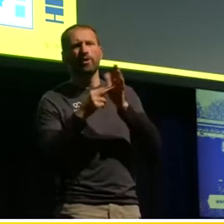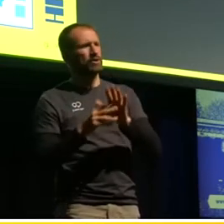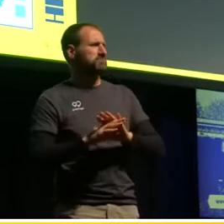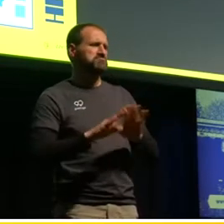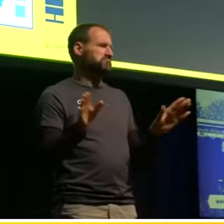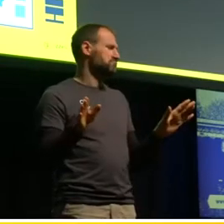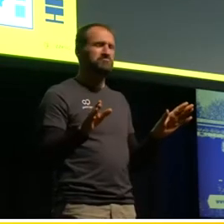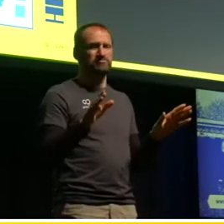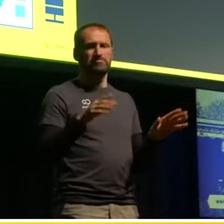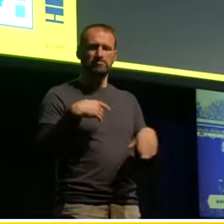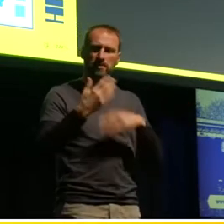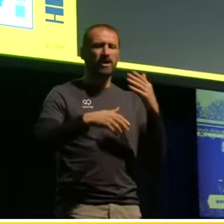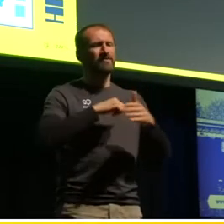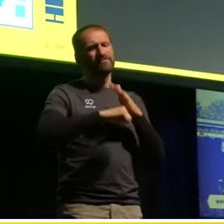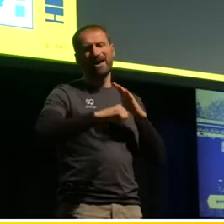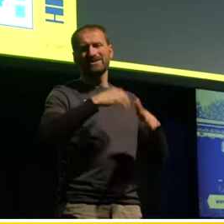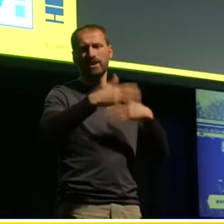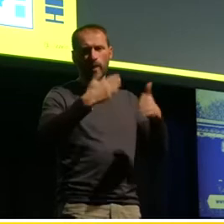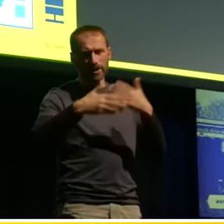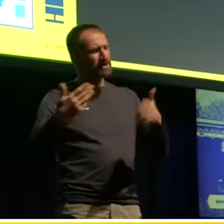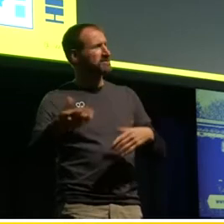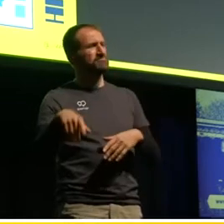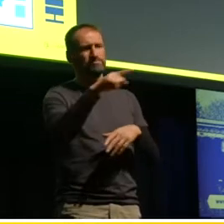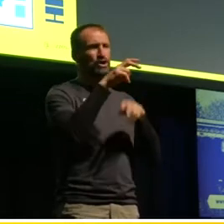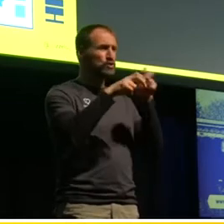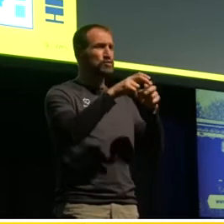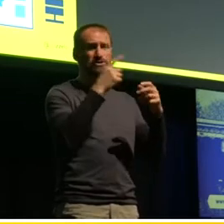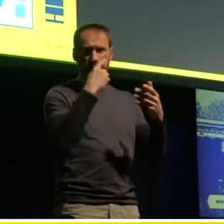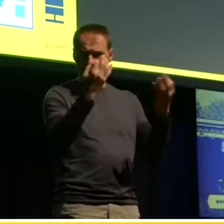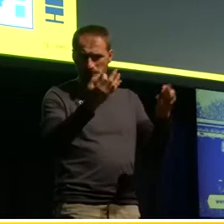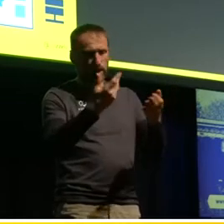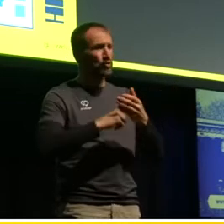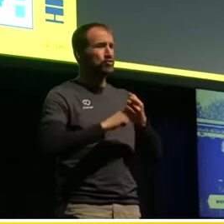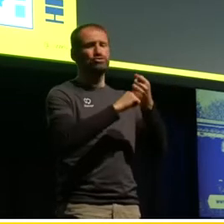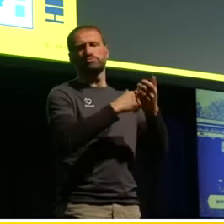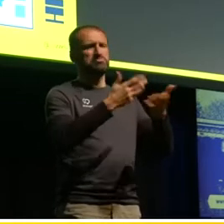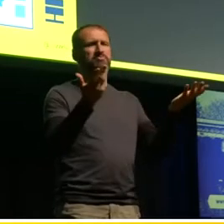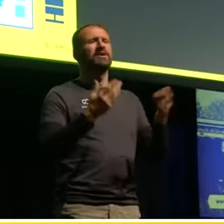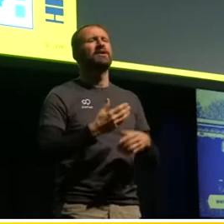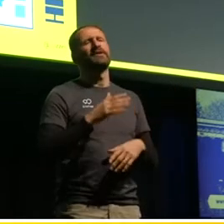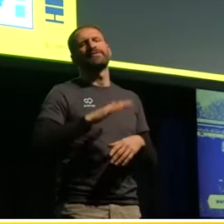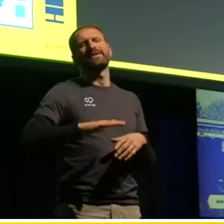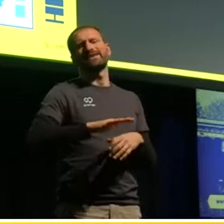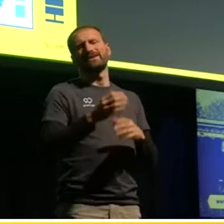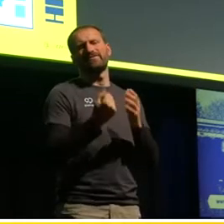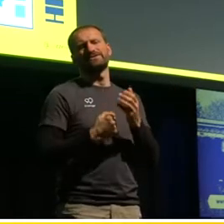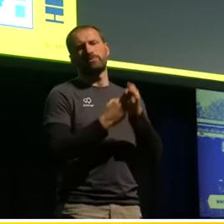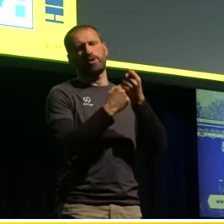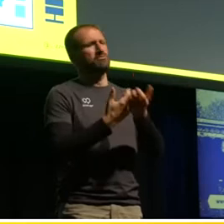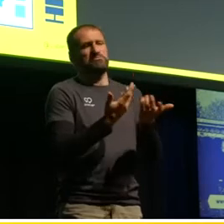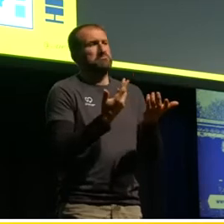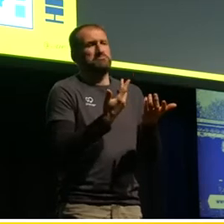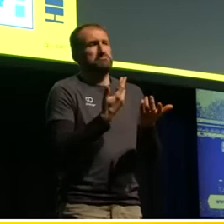that part of the application the user is really needing. Native support, nothing special here. But if you want to